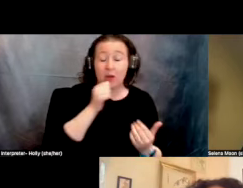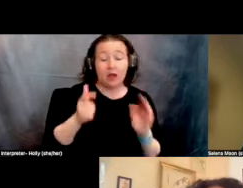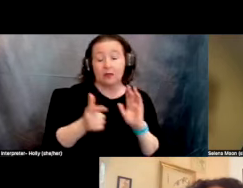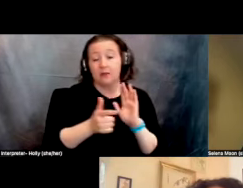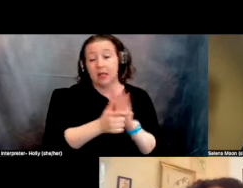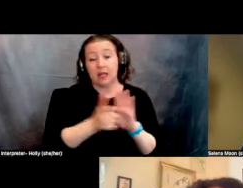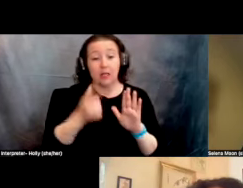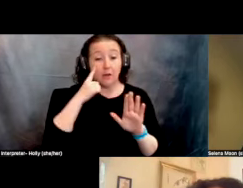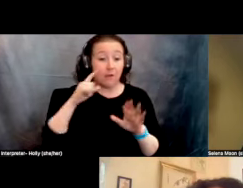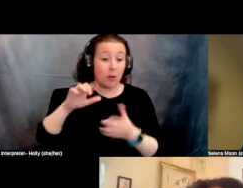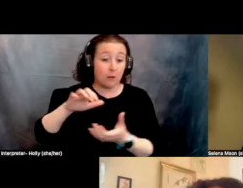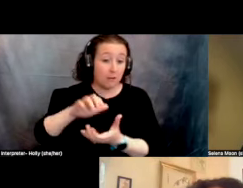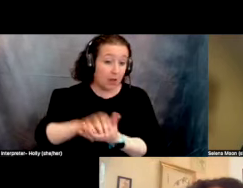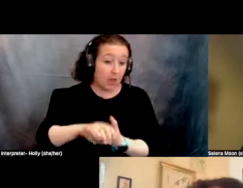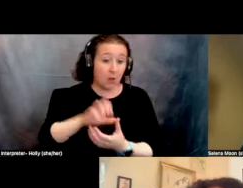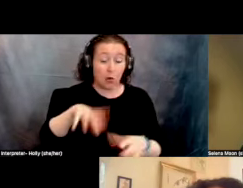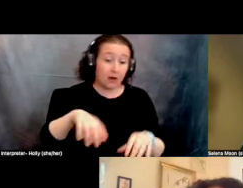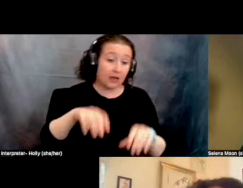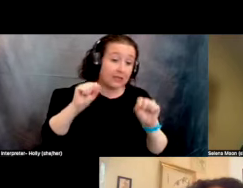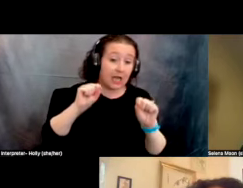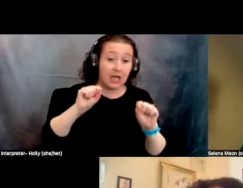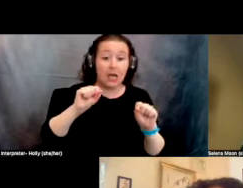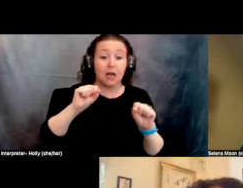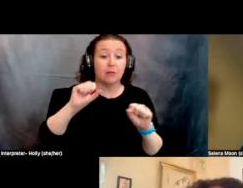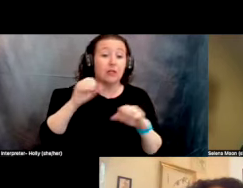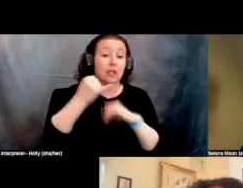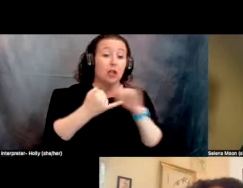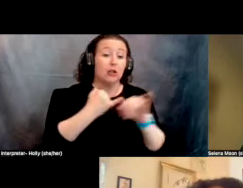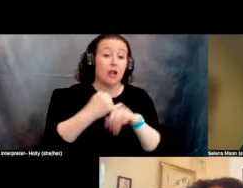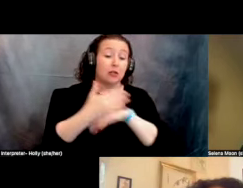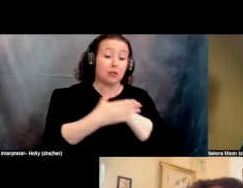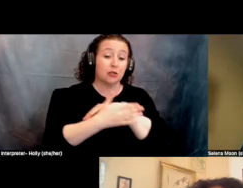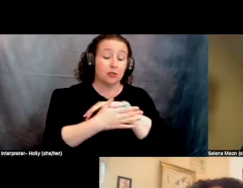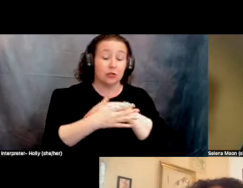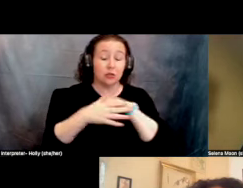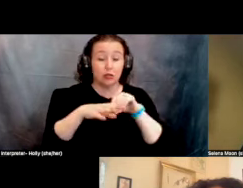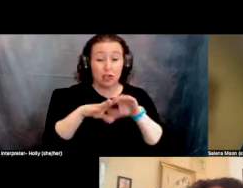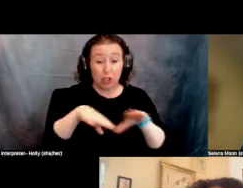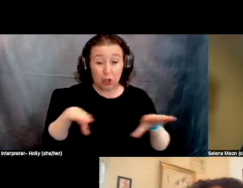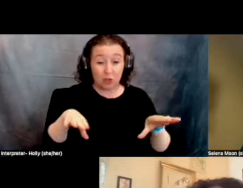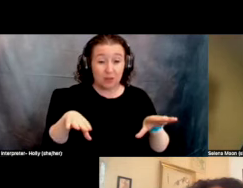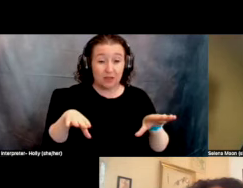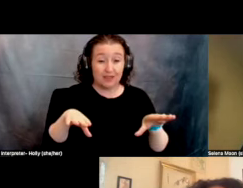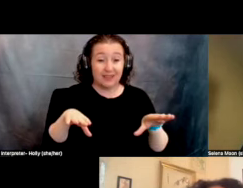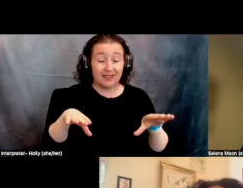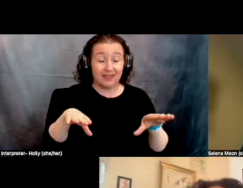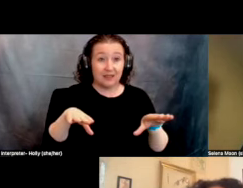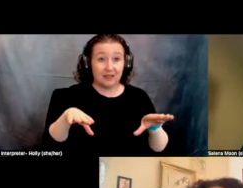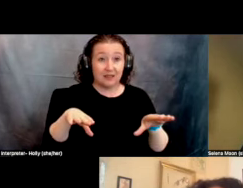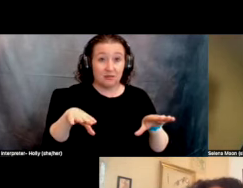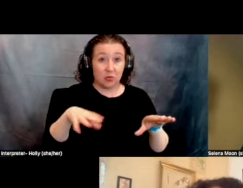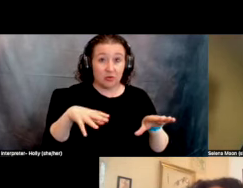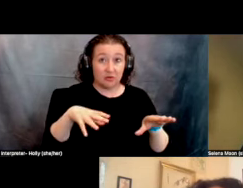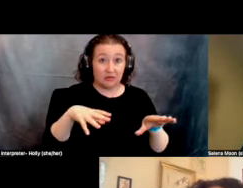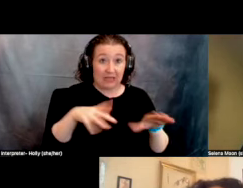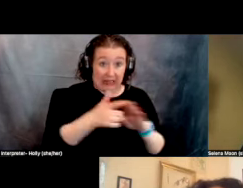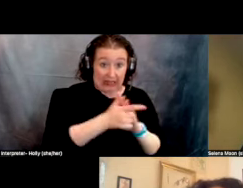adopt, you know, interracial children and have an interracial spouse, how it's applied. And so that's